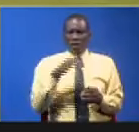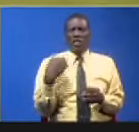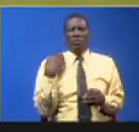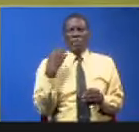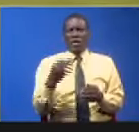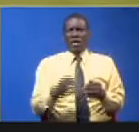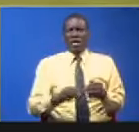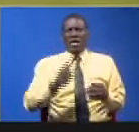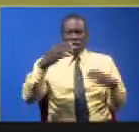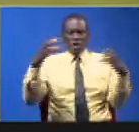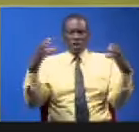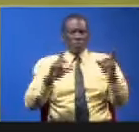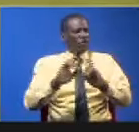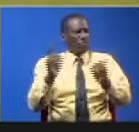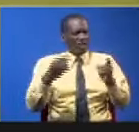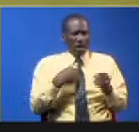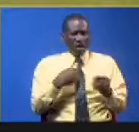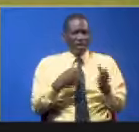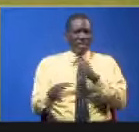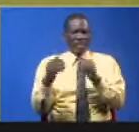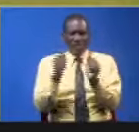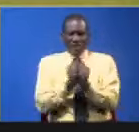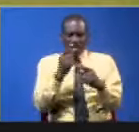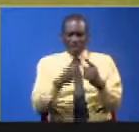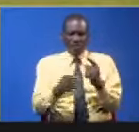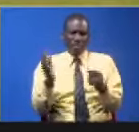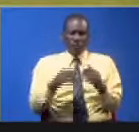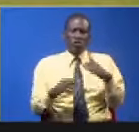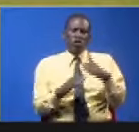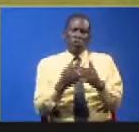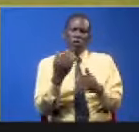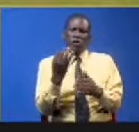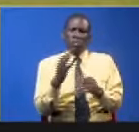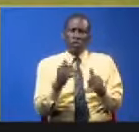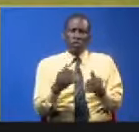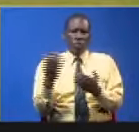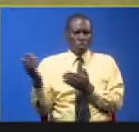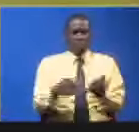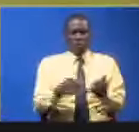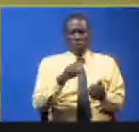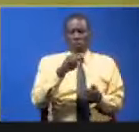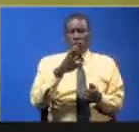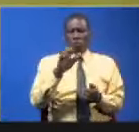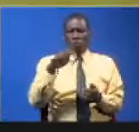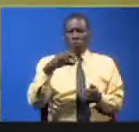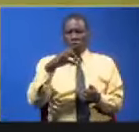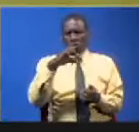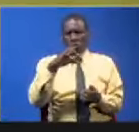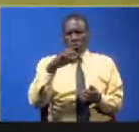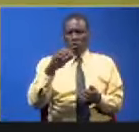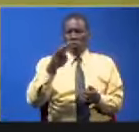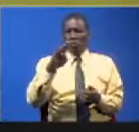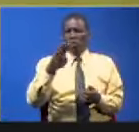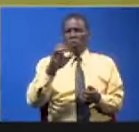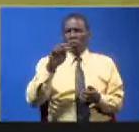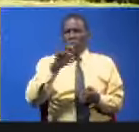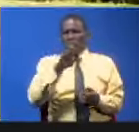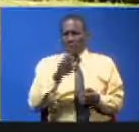which Team Kenya hadn't had in 10 years. So we brought back bronze, which was very good experience. Me and the girls, we played